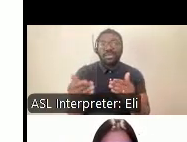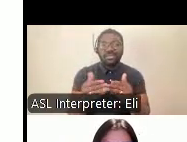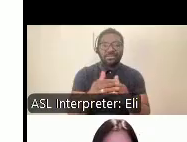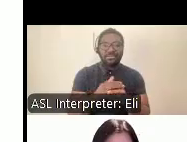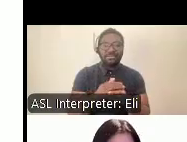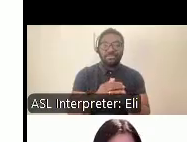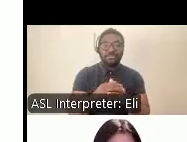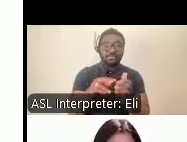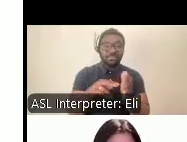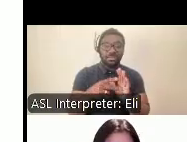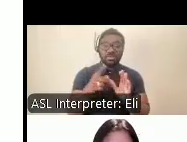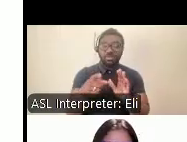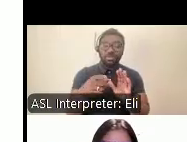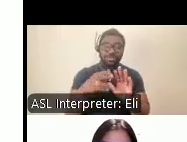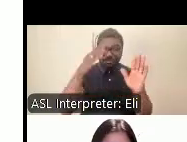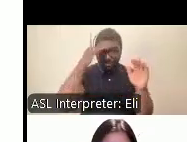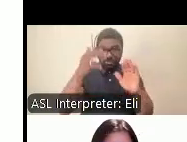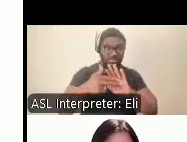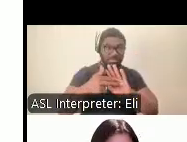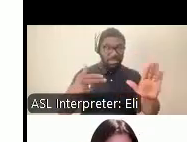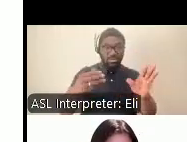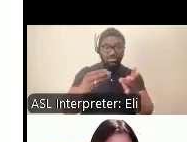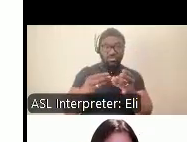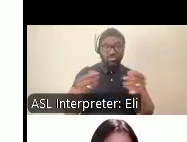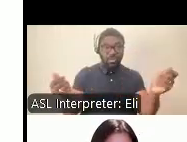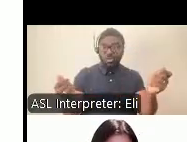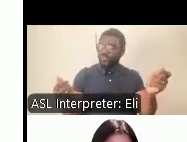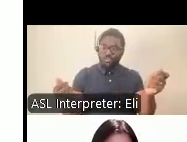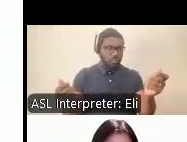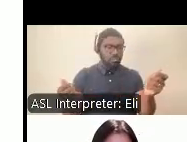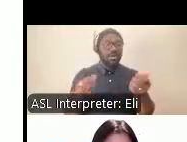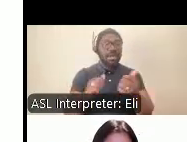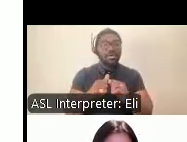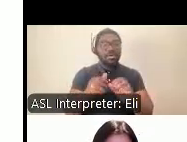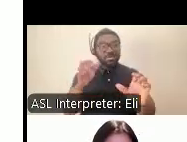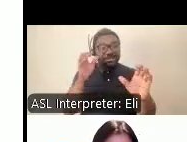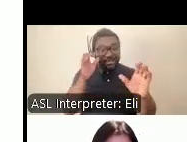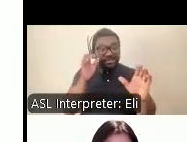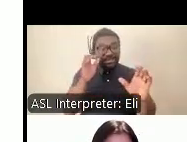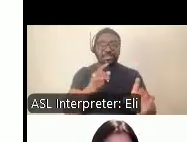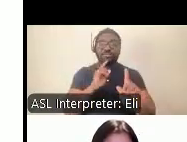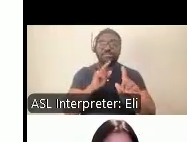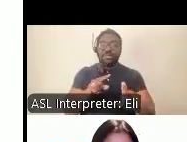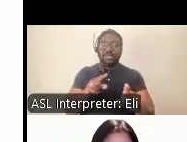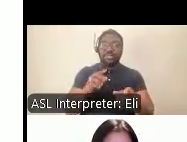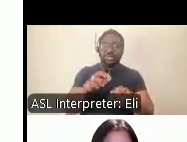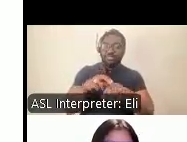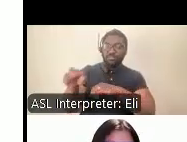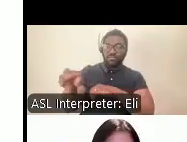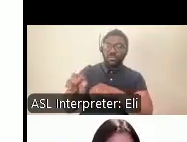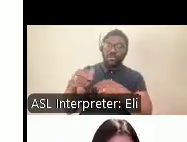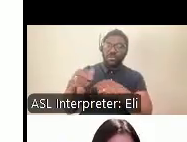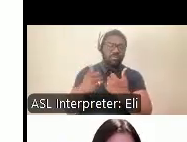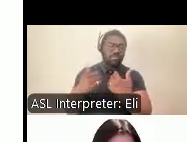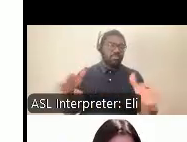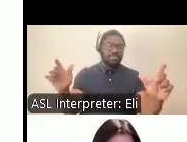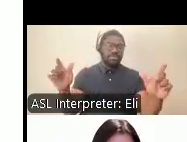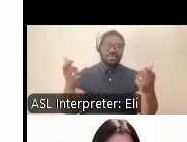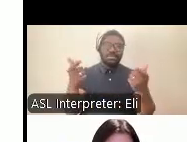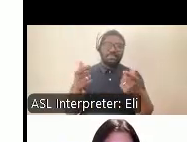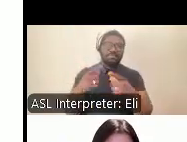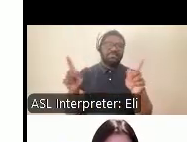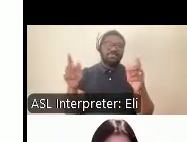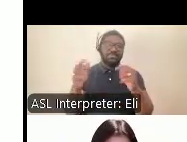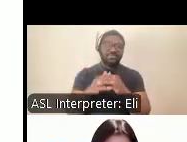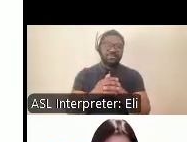or solve everything, but how you listen, respond, and refer can make a lasting difference. You're on the front lines of support,